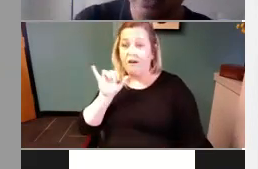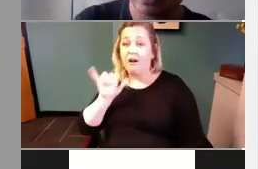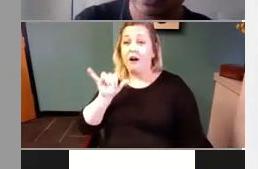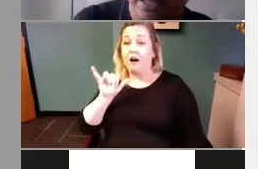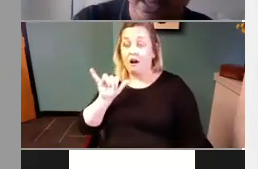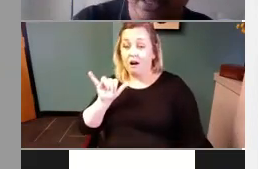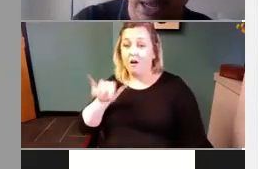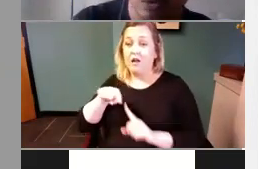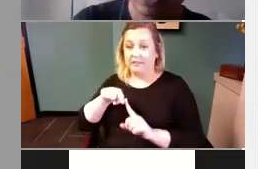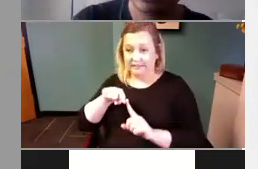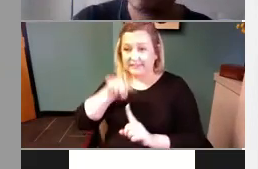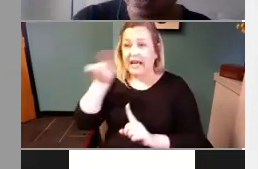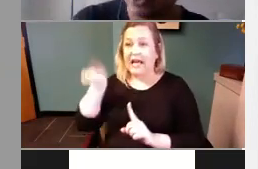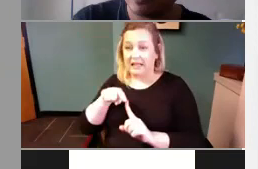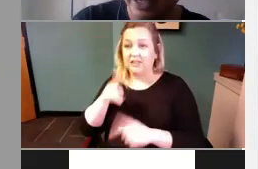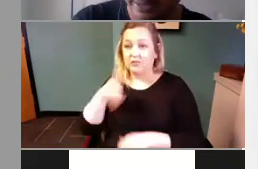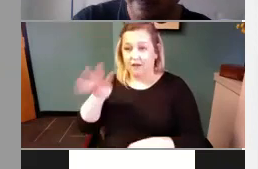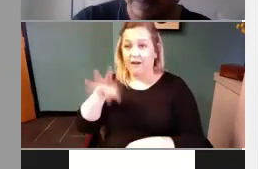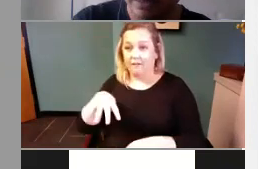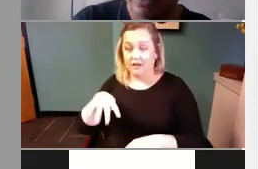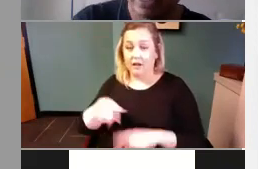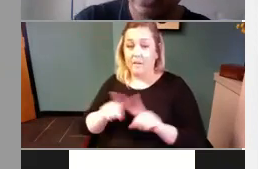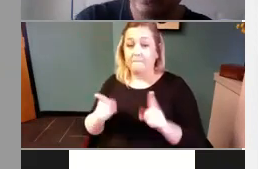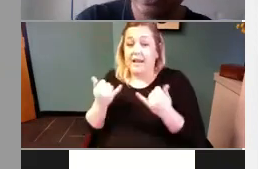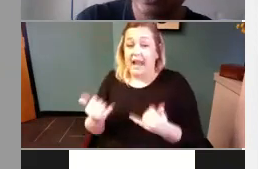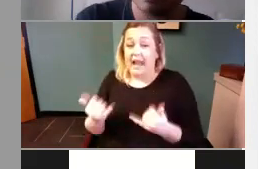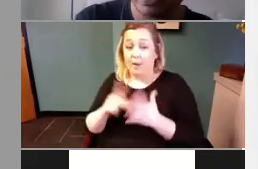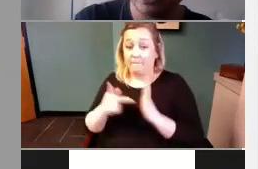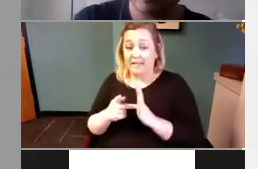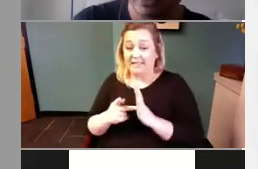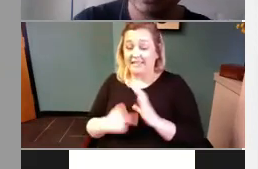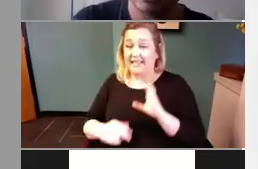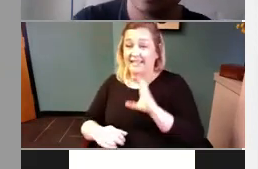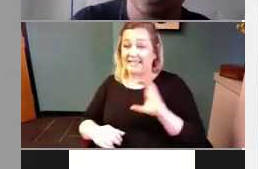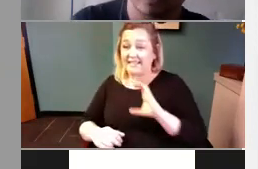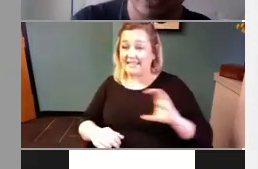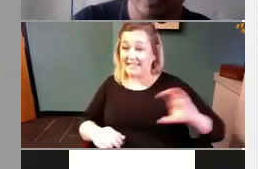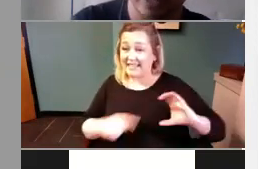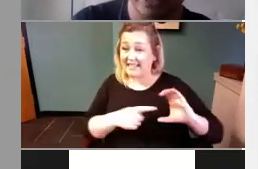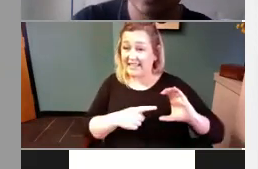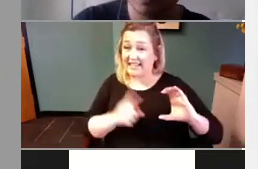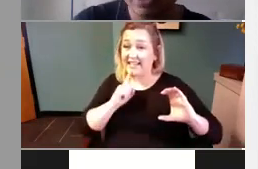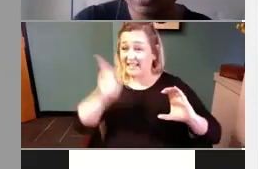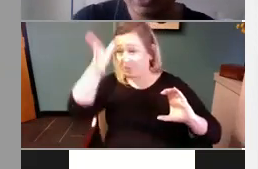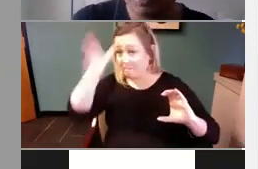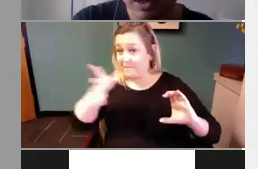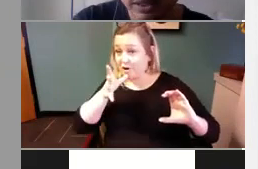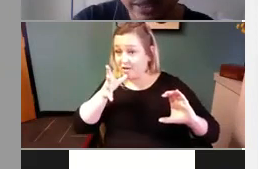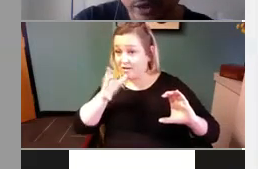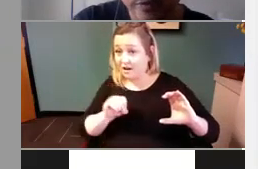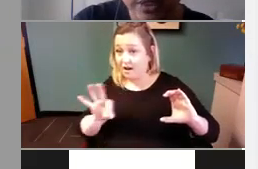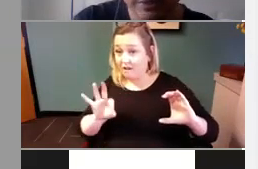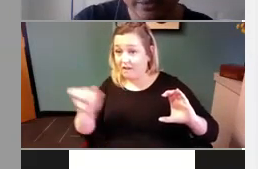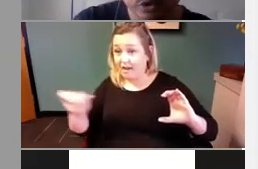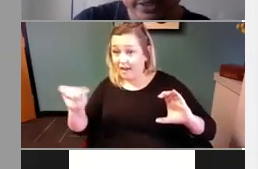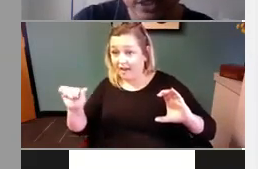also means that C is now the parent of A. And if C is a parent of A, the post value of A would be smaller than